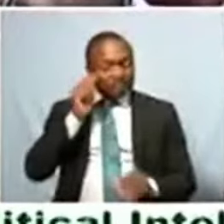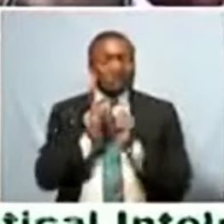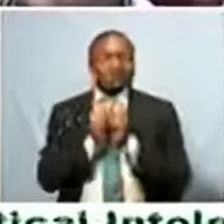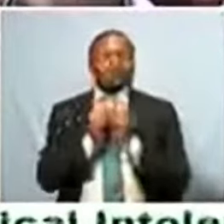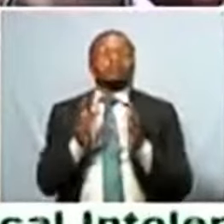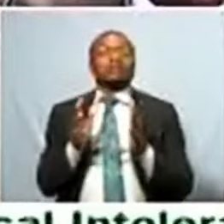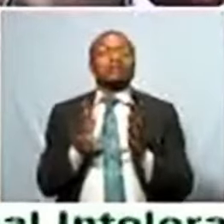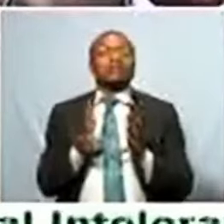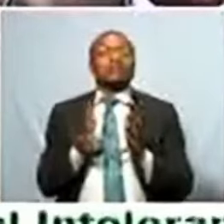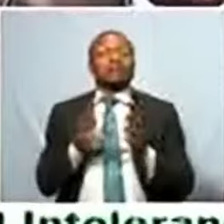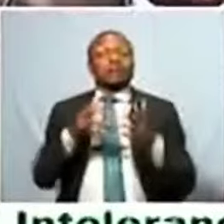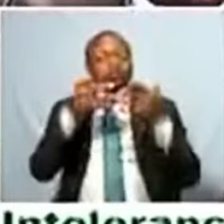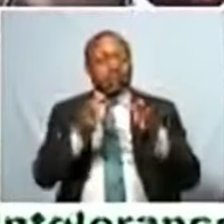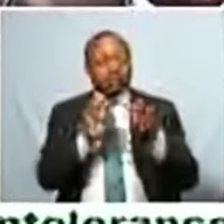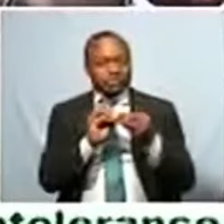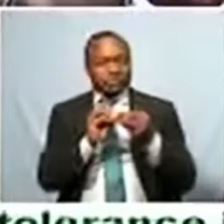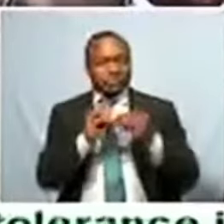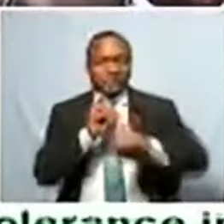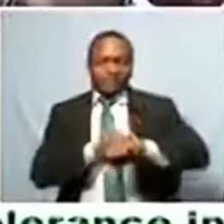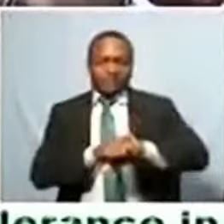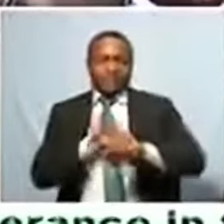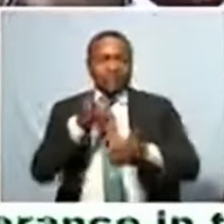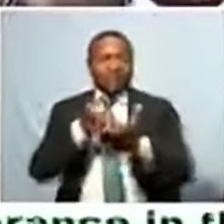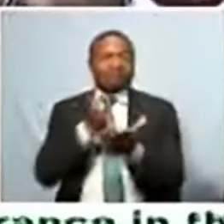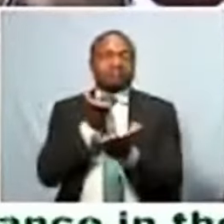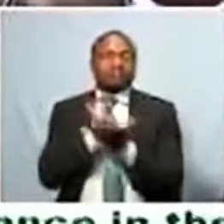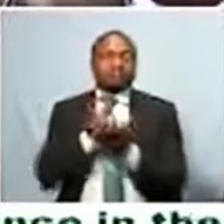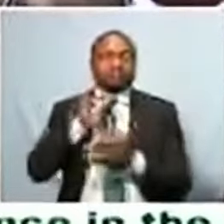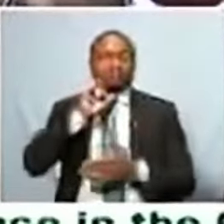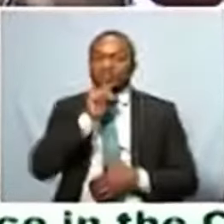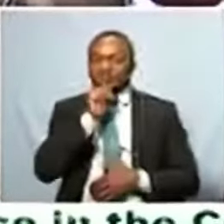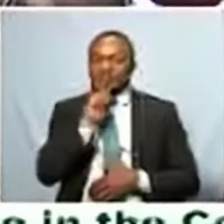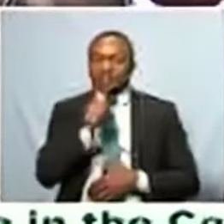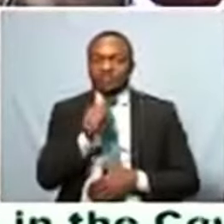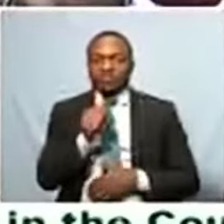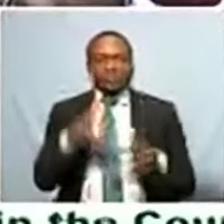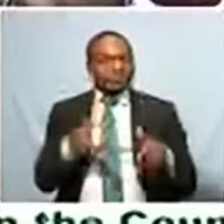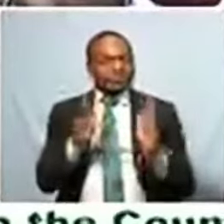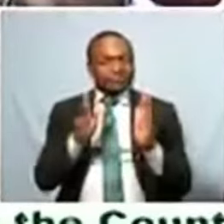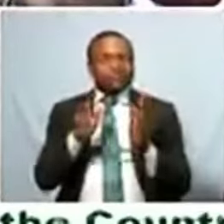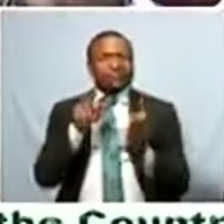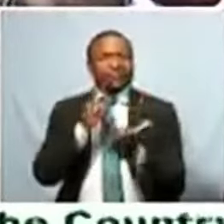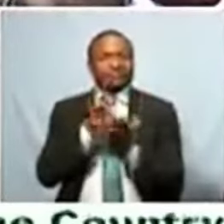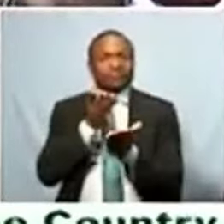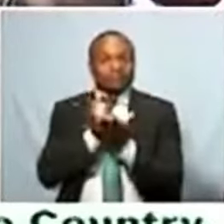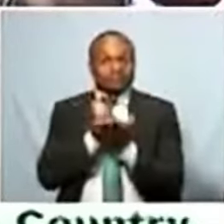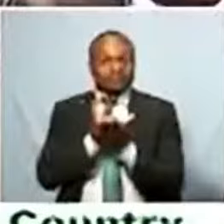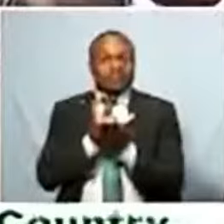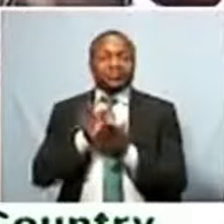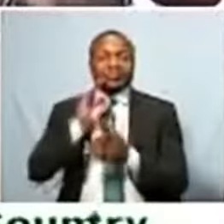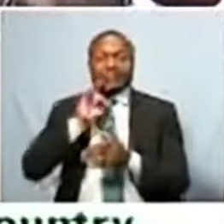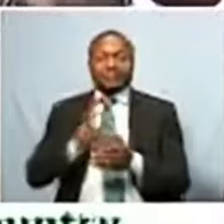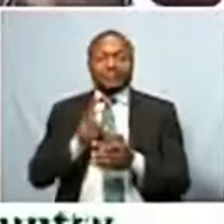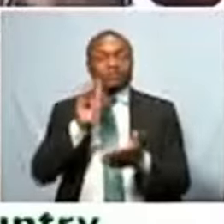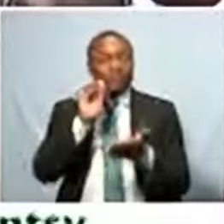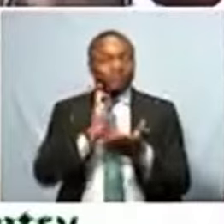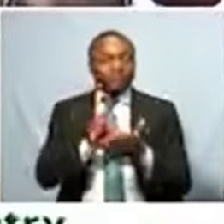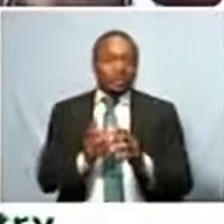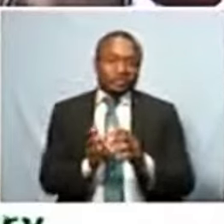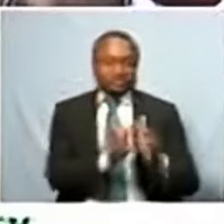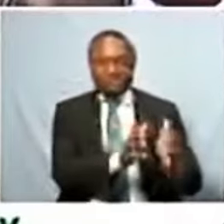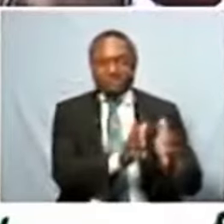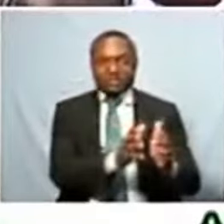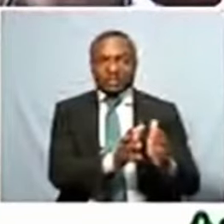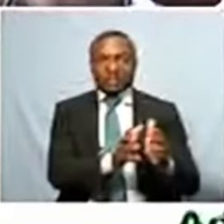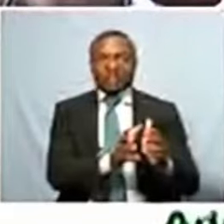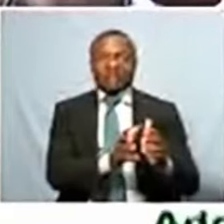without wasting a lot of time, this motion should not have been allowed. This motion should be set aside. And the people